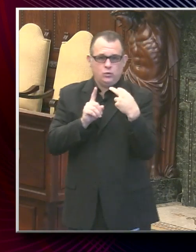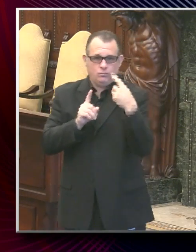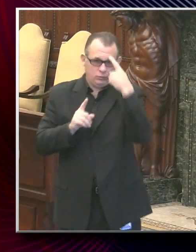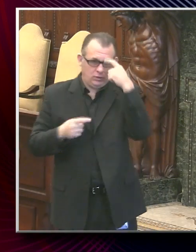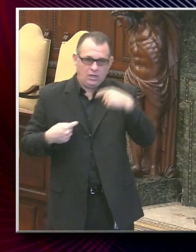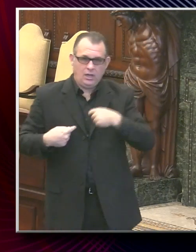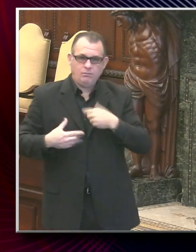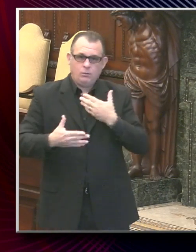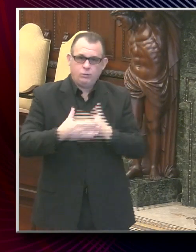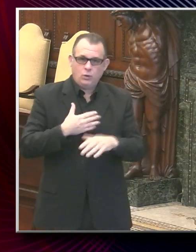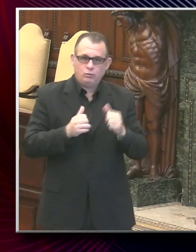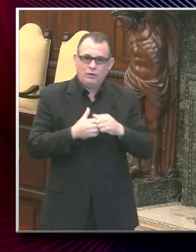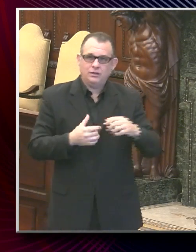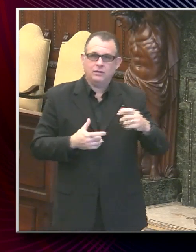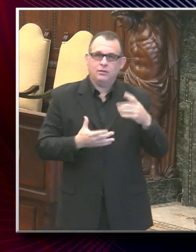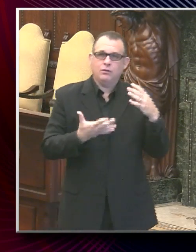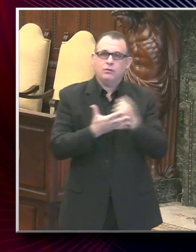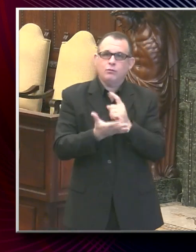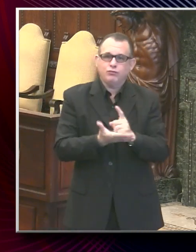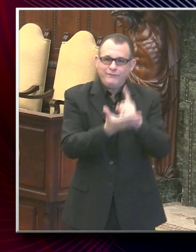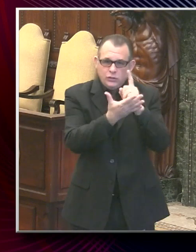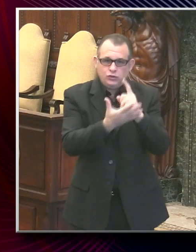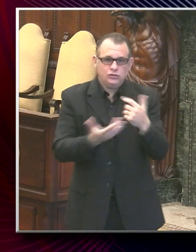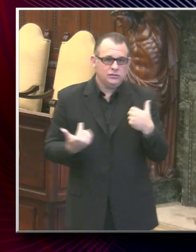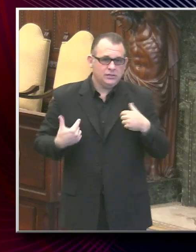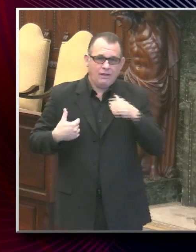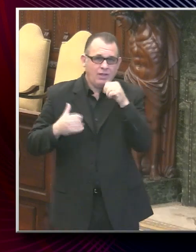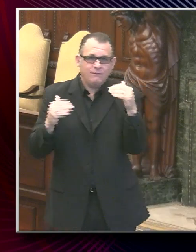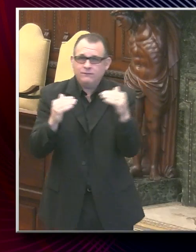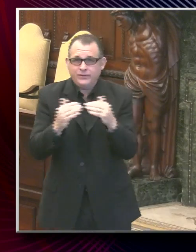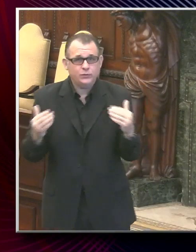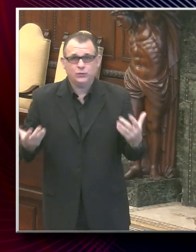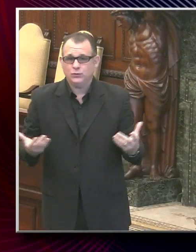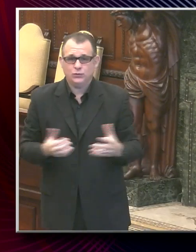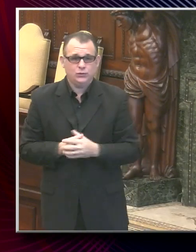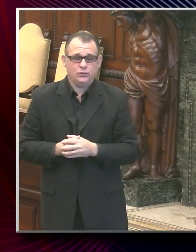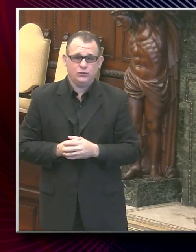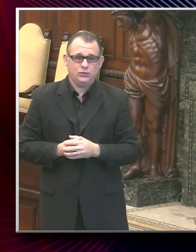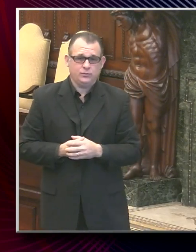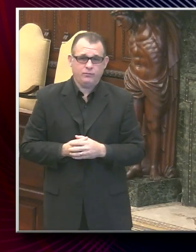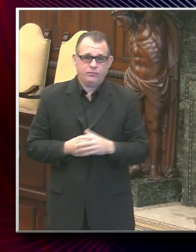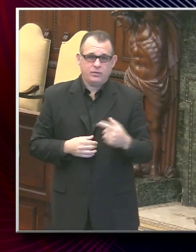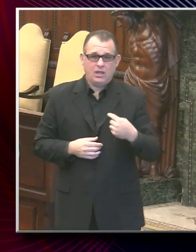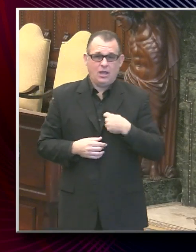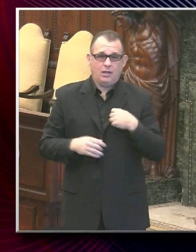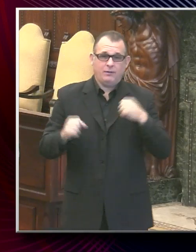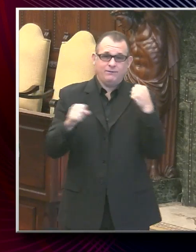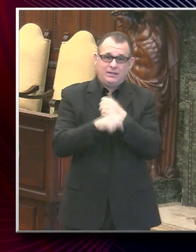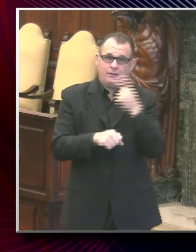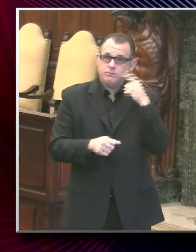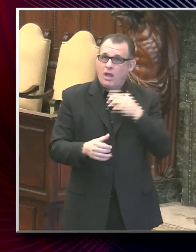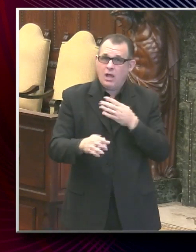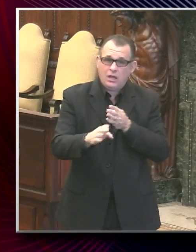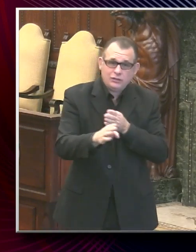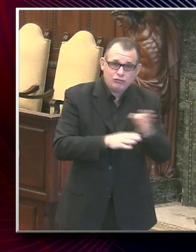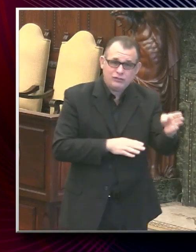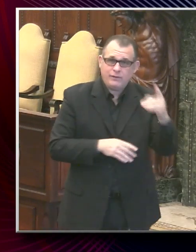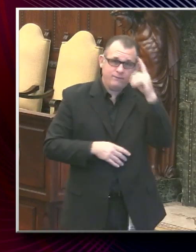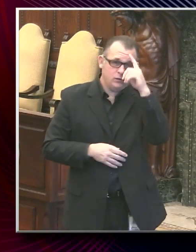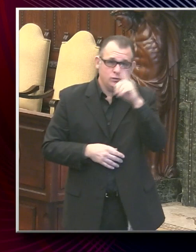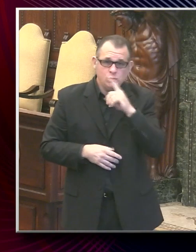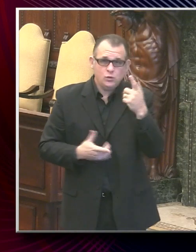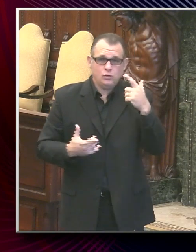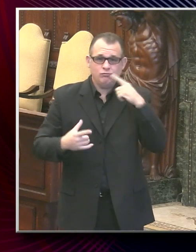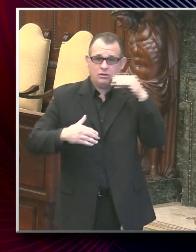privileges that frankly are unfair. Those are the privileges I've been fighting my entire career to make sure I provide to the rest of